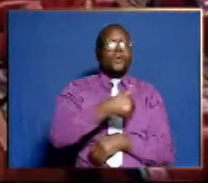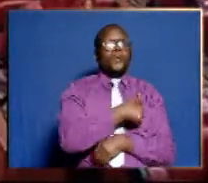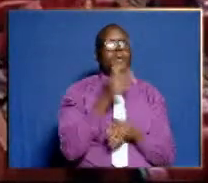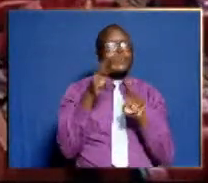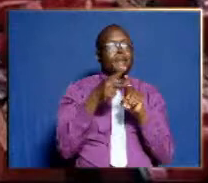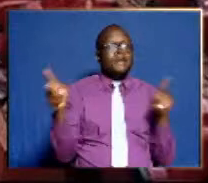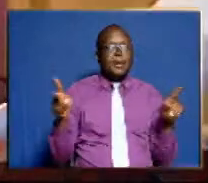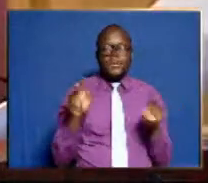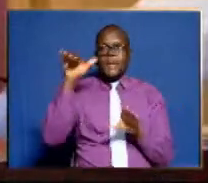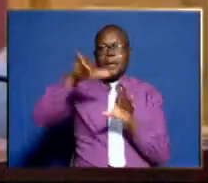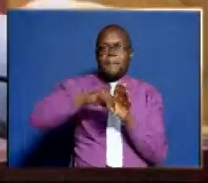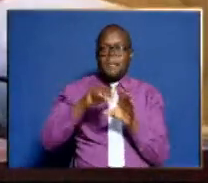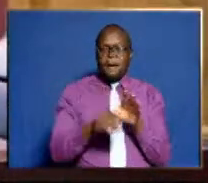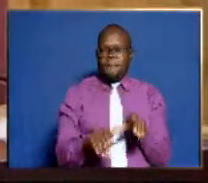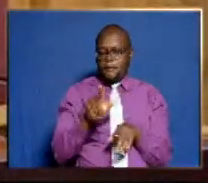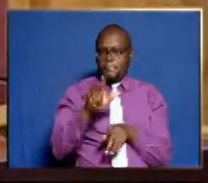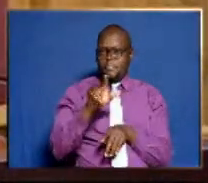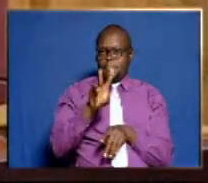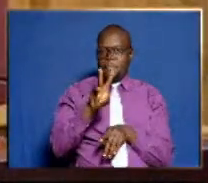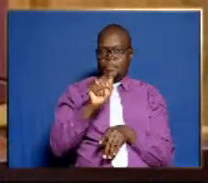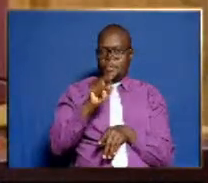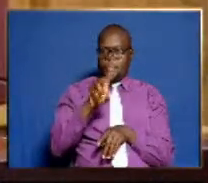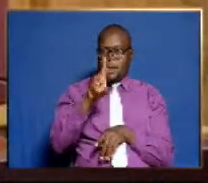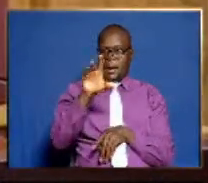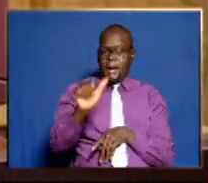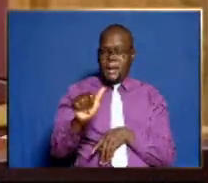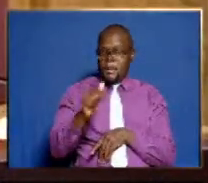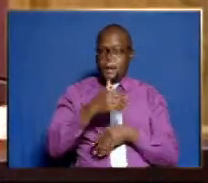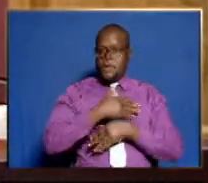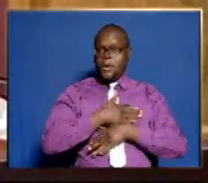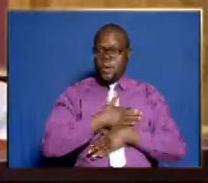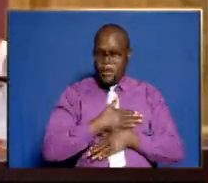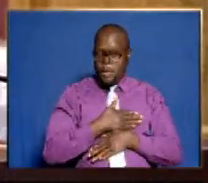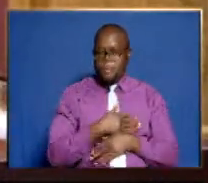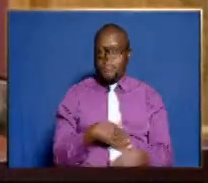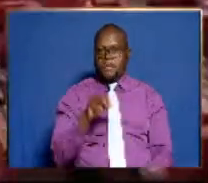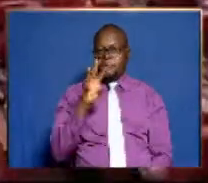with the member for Luanda, the Honorable Mulele.